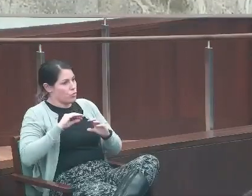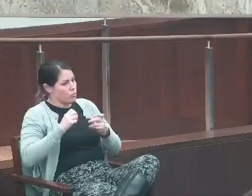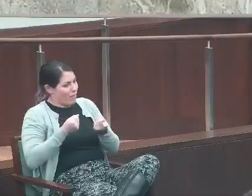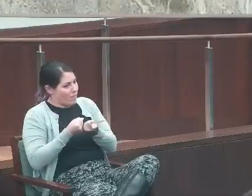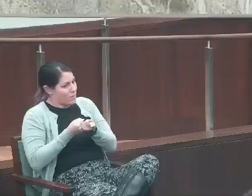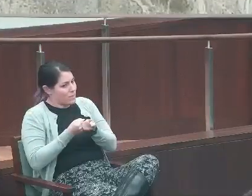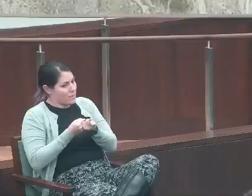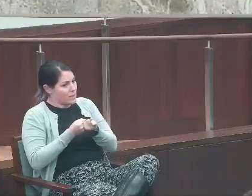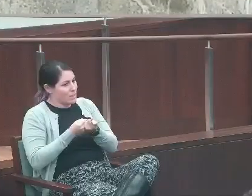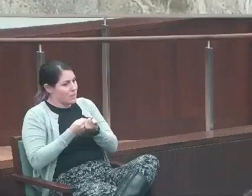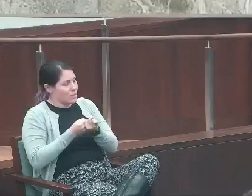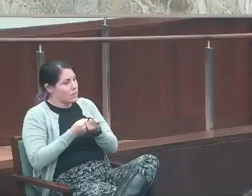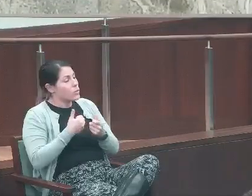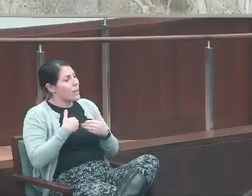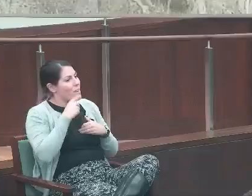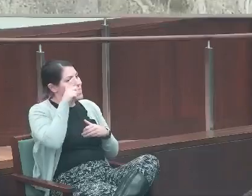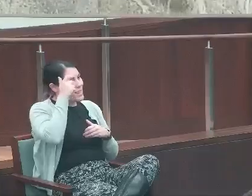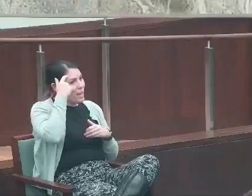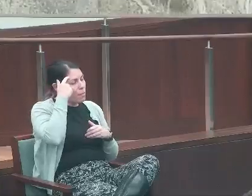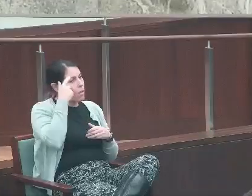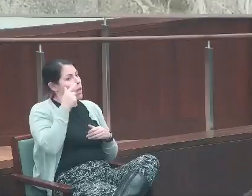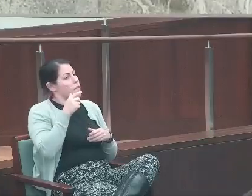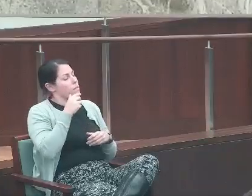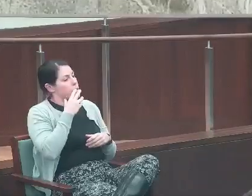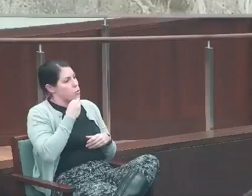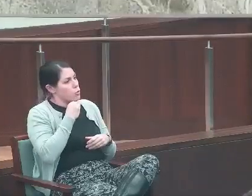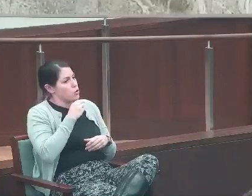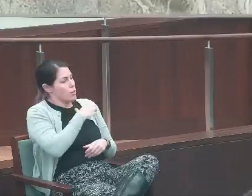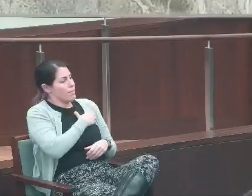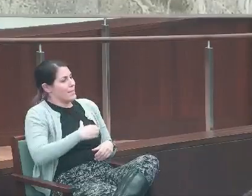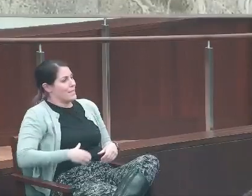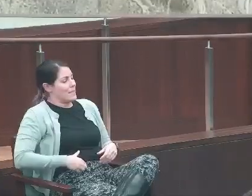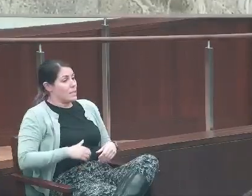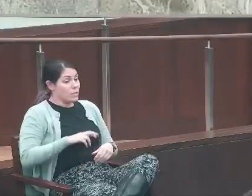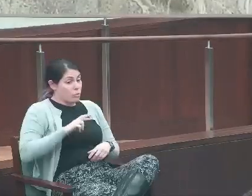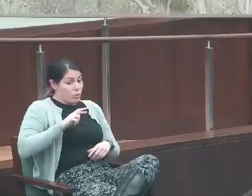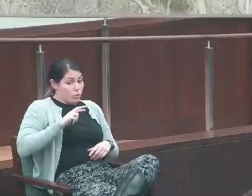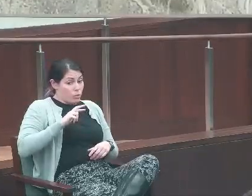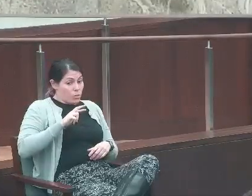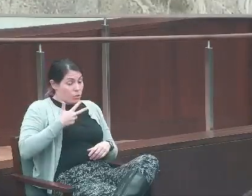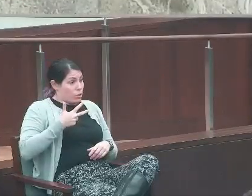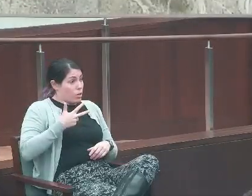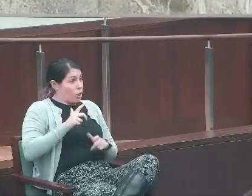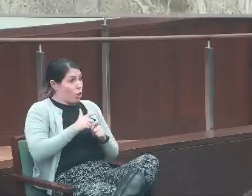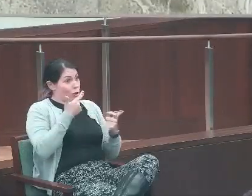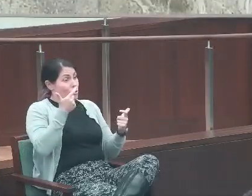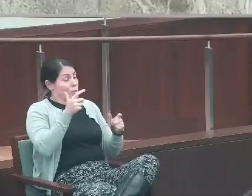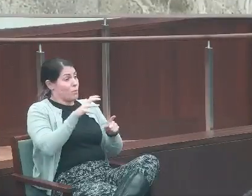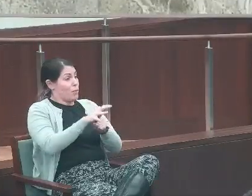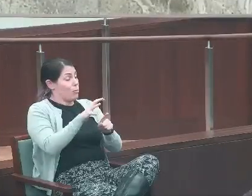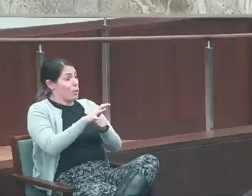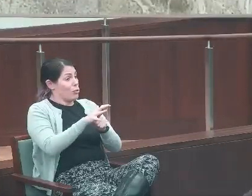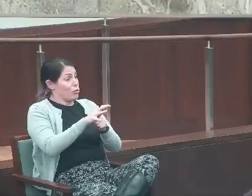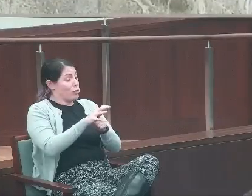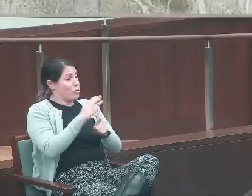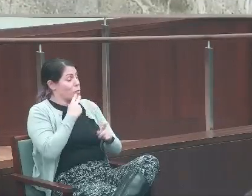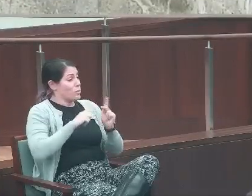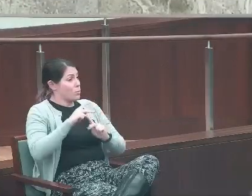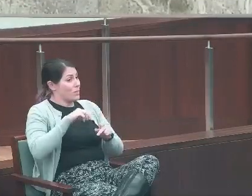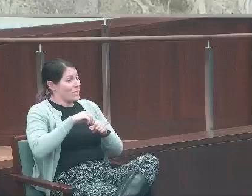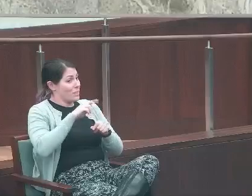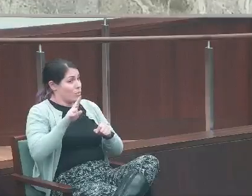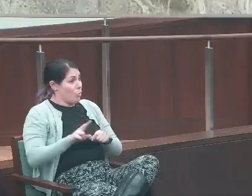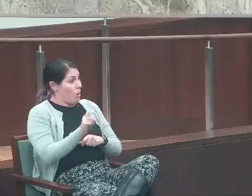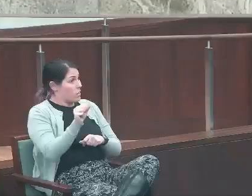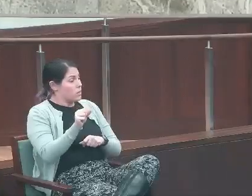the Israeli embassy, in a region that is the home to the third largest Jewish population in the United States. And with that status